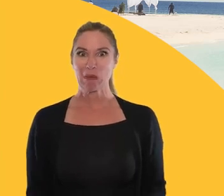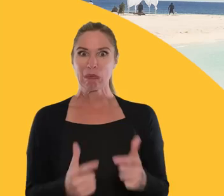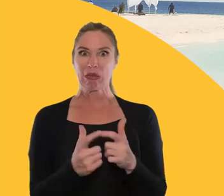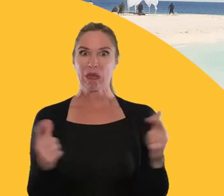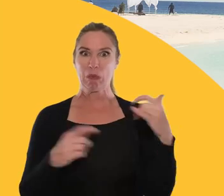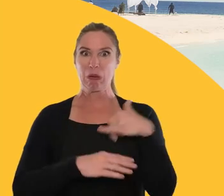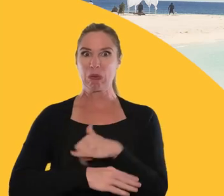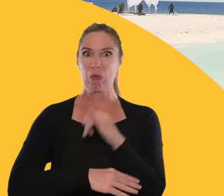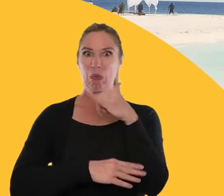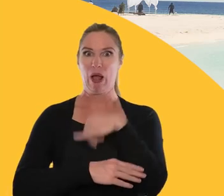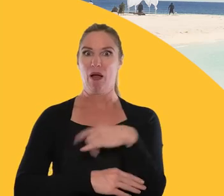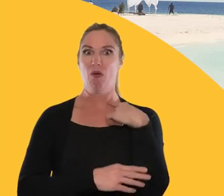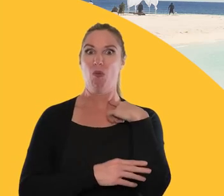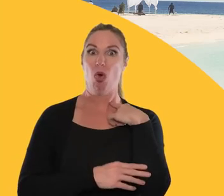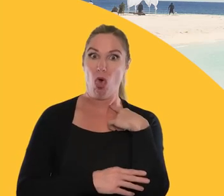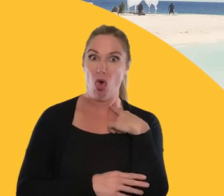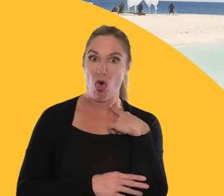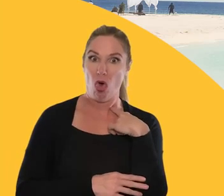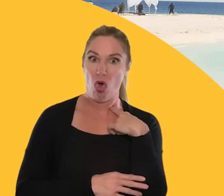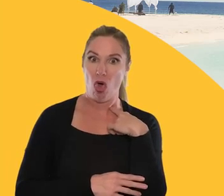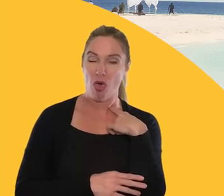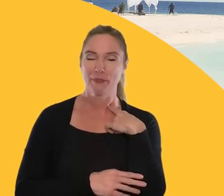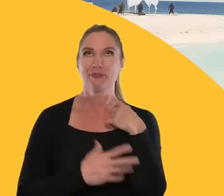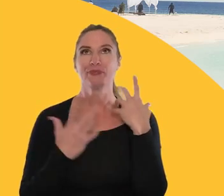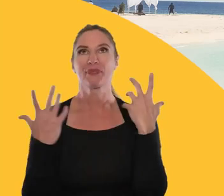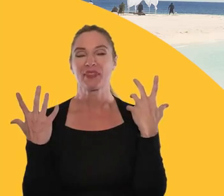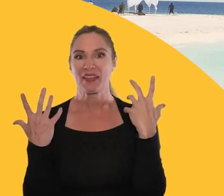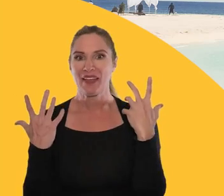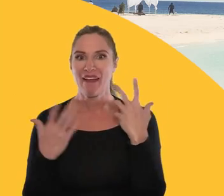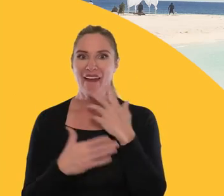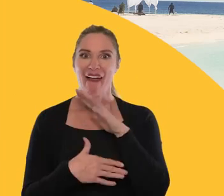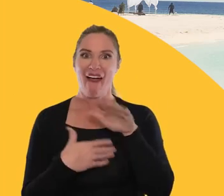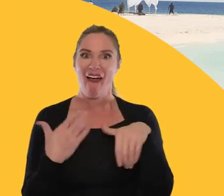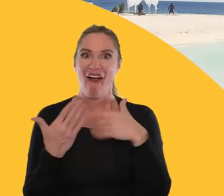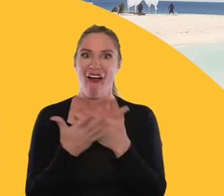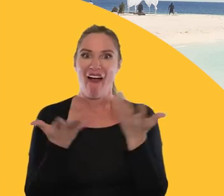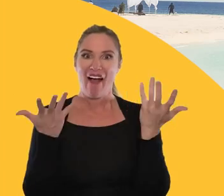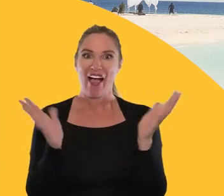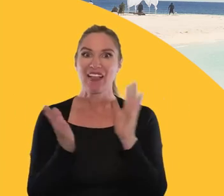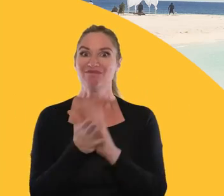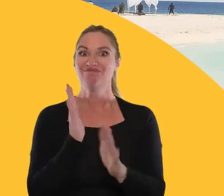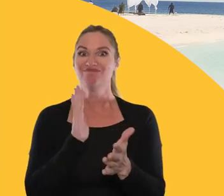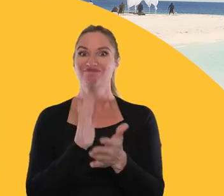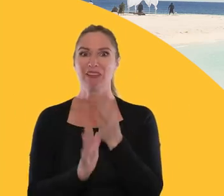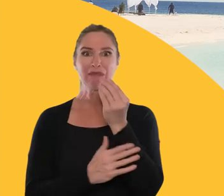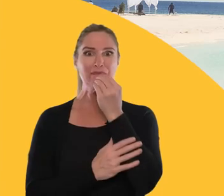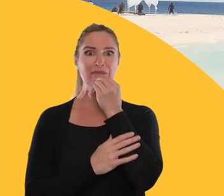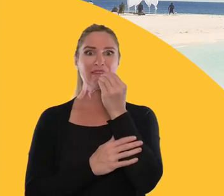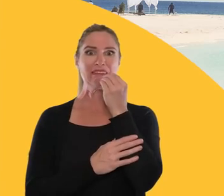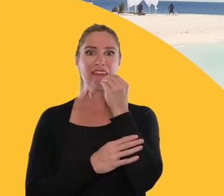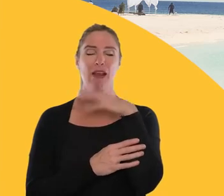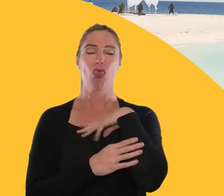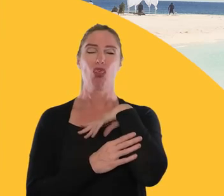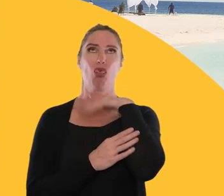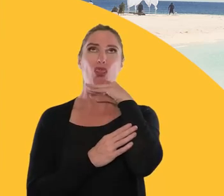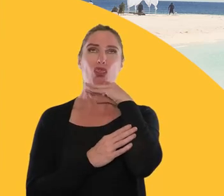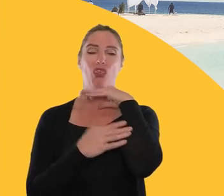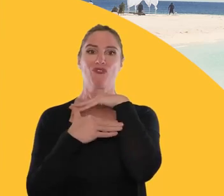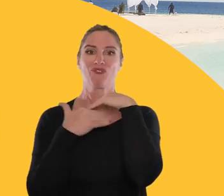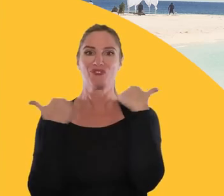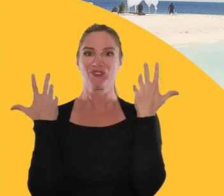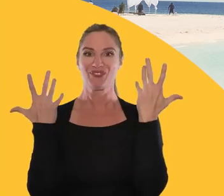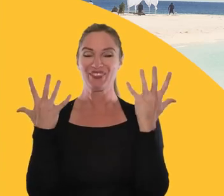The humongous whale burped and is all done eating now.